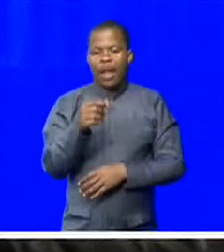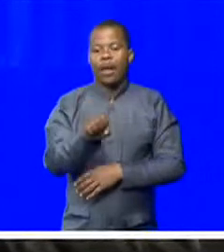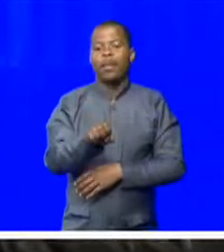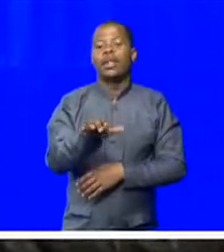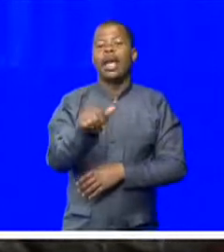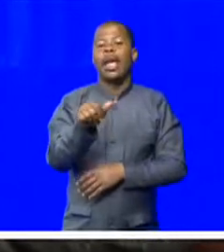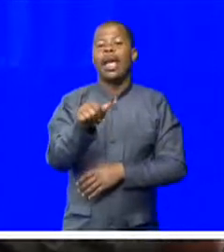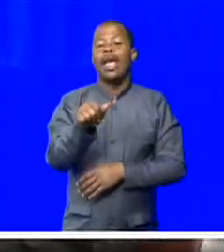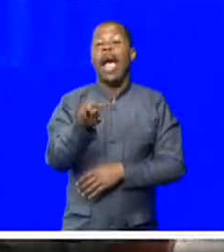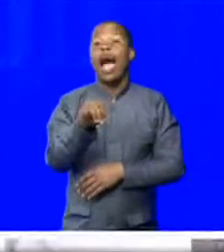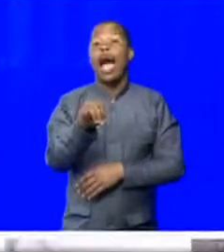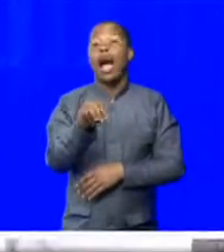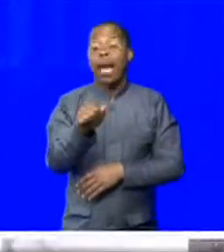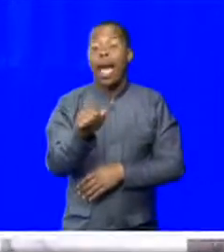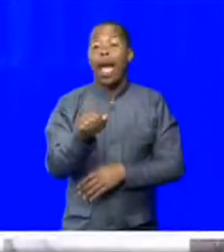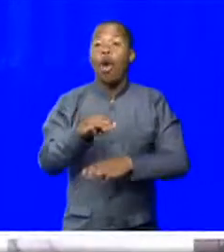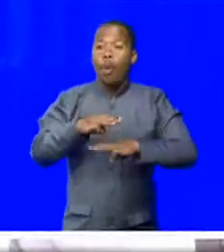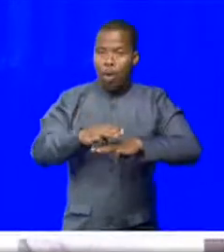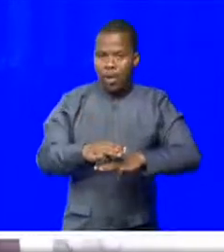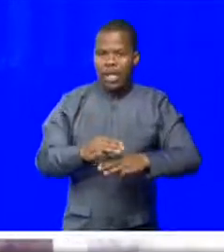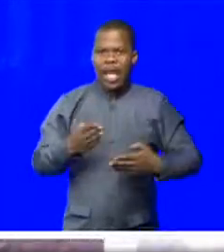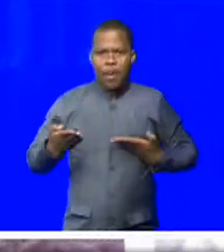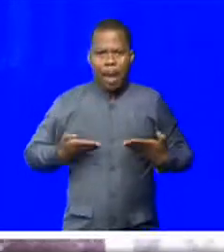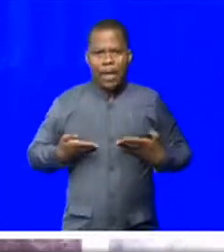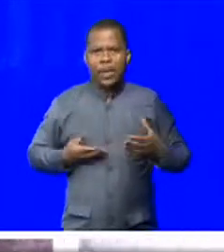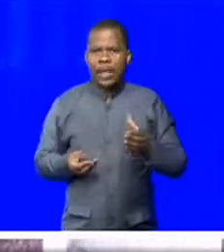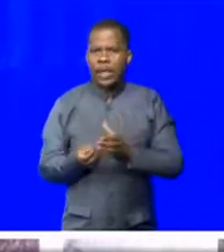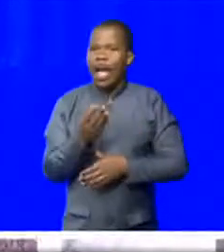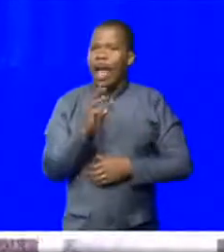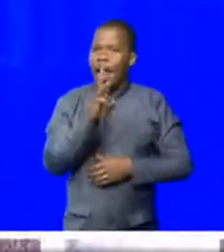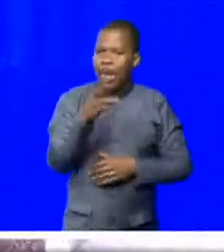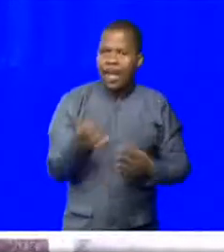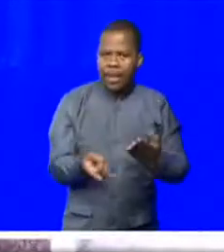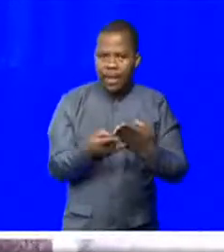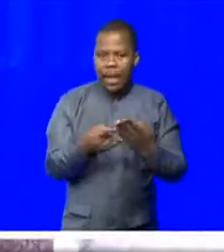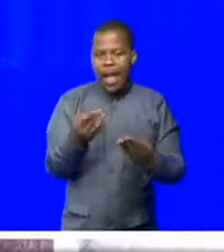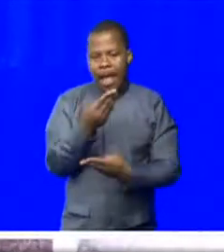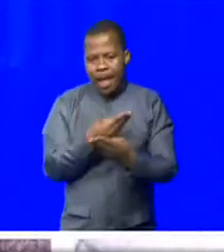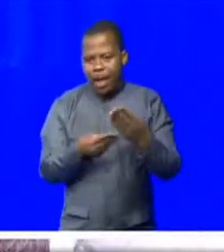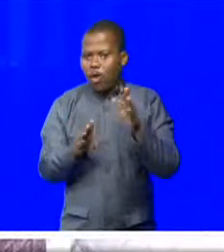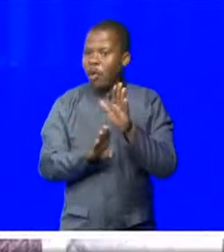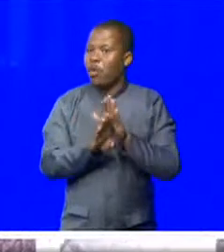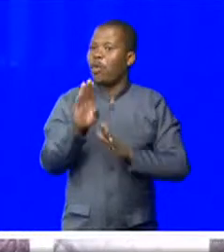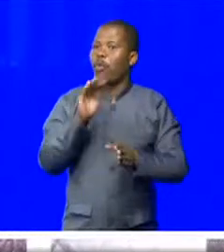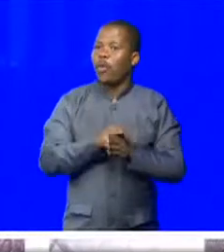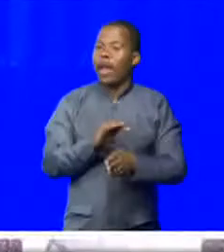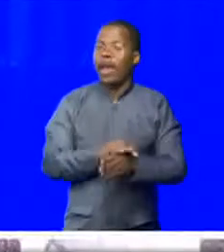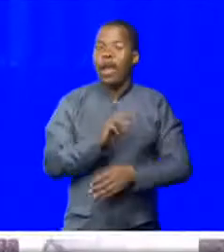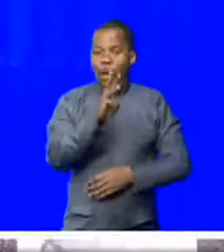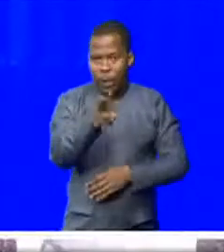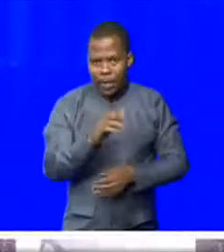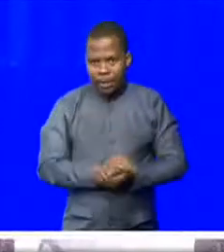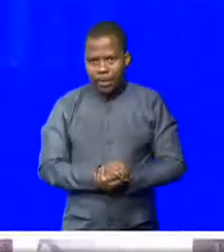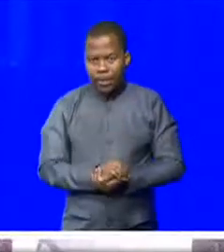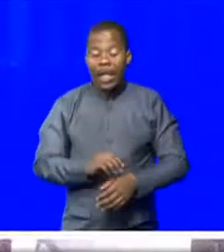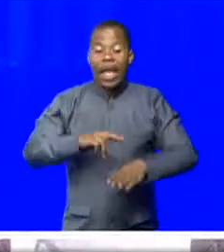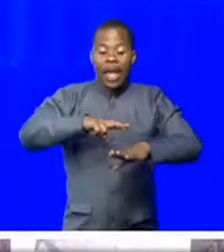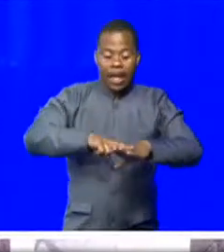they are going to start sustainable businesses that will contribute to the country's economy. Bafunzi